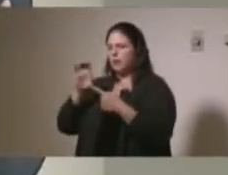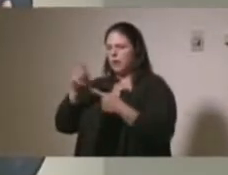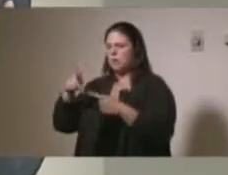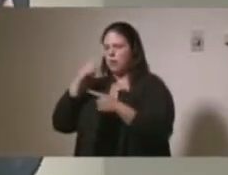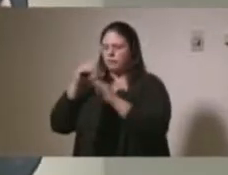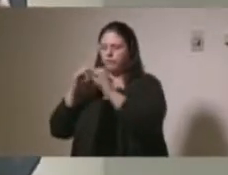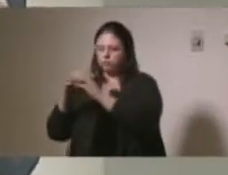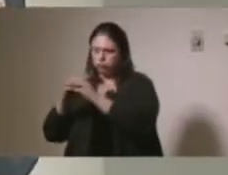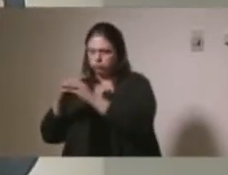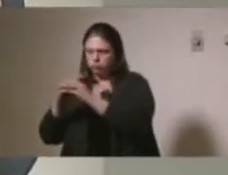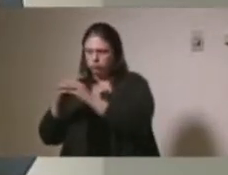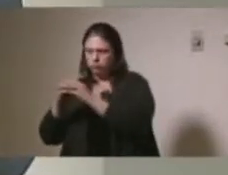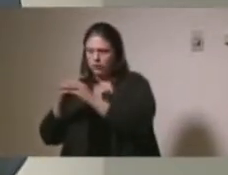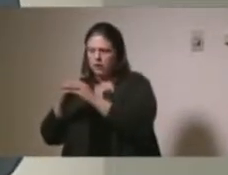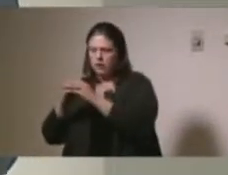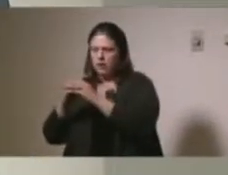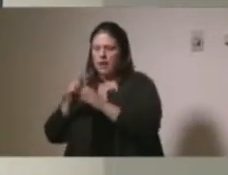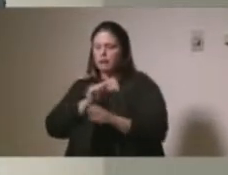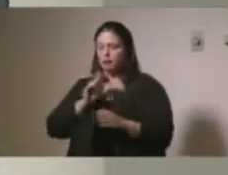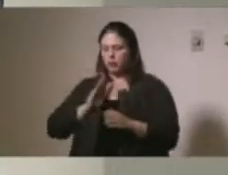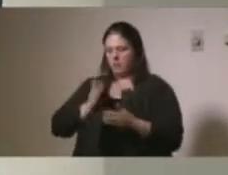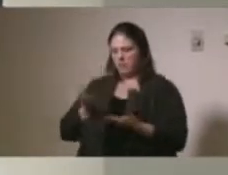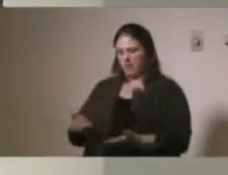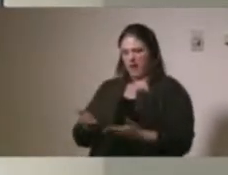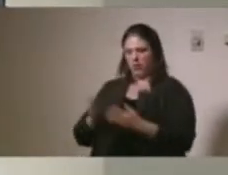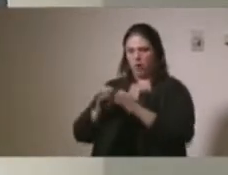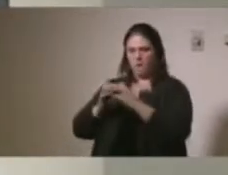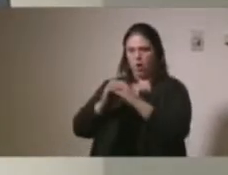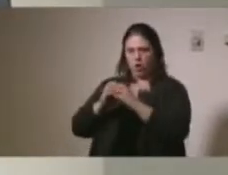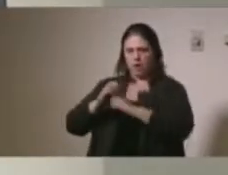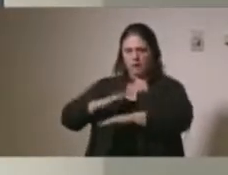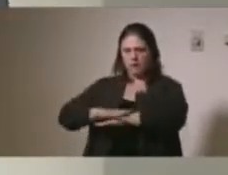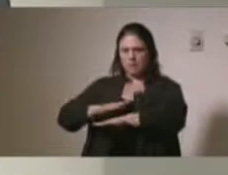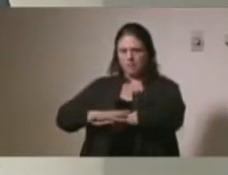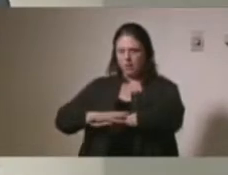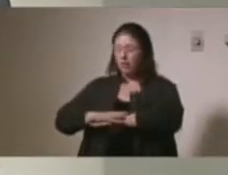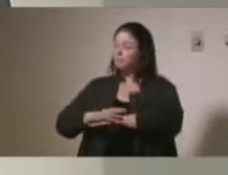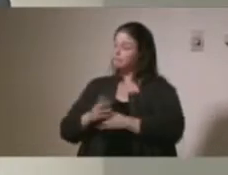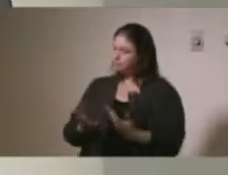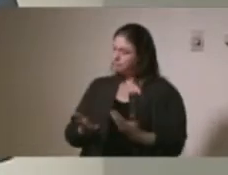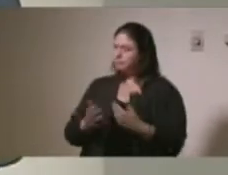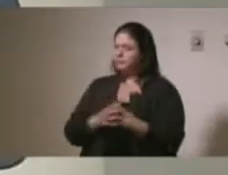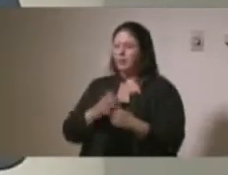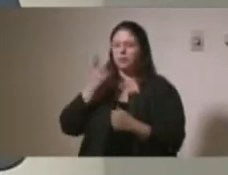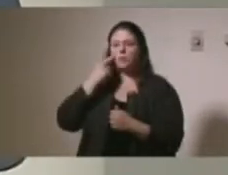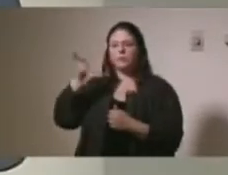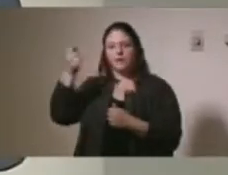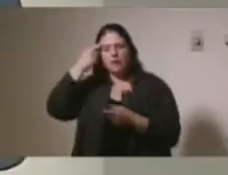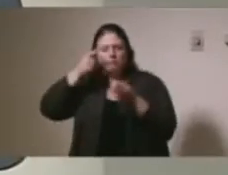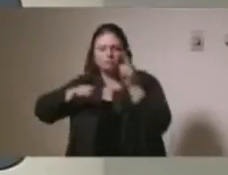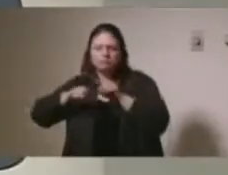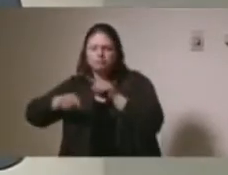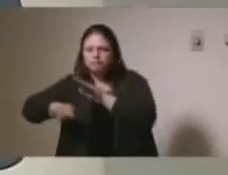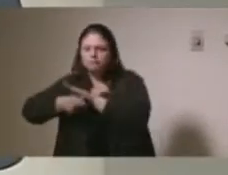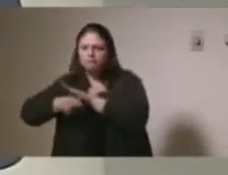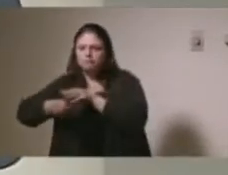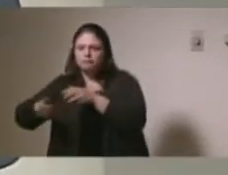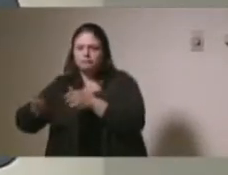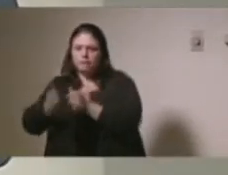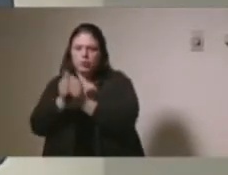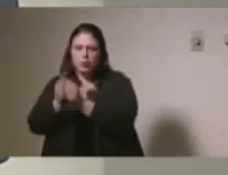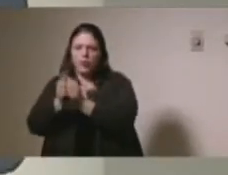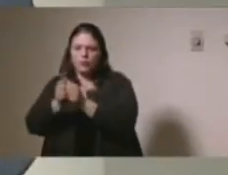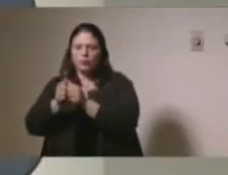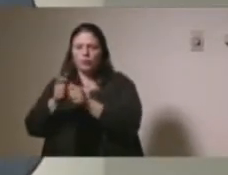Treasury Board will be sitting at the bargaining table. So we can see that there's collusion between the government